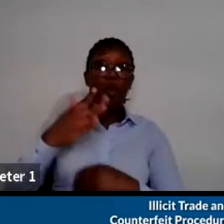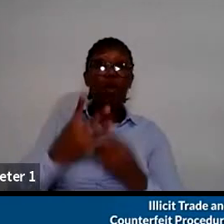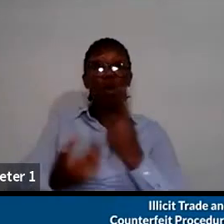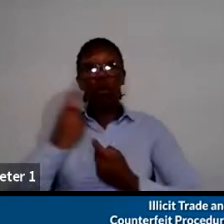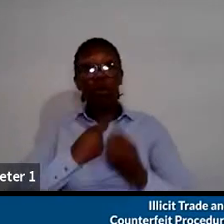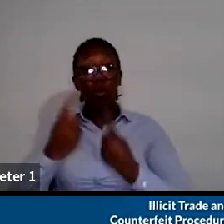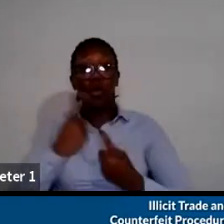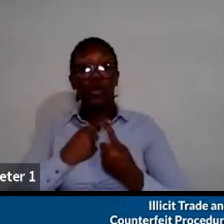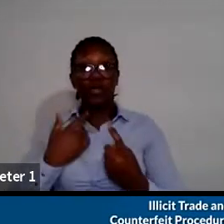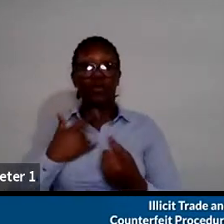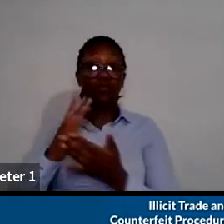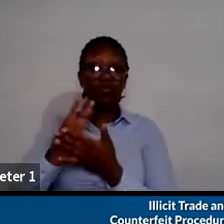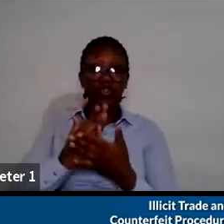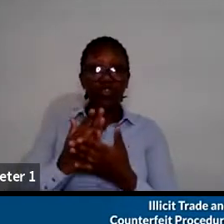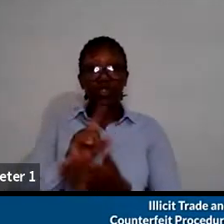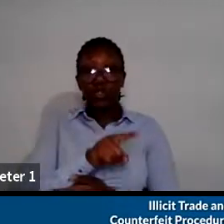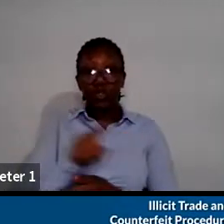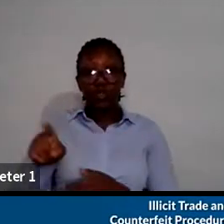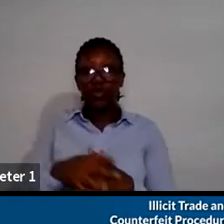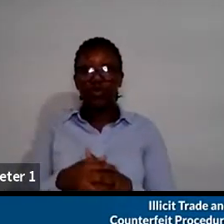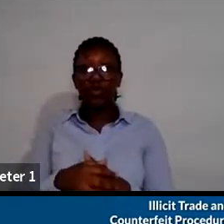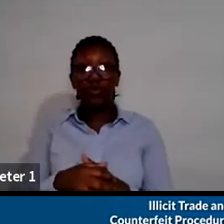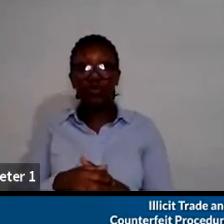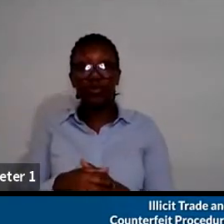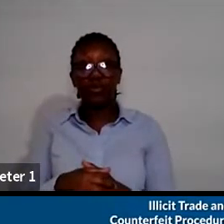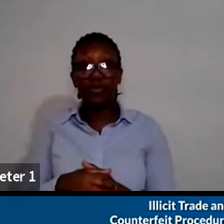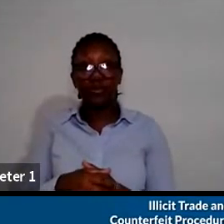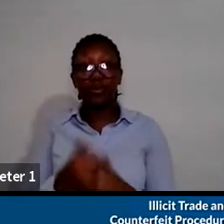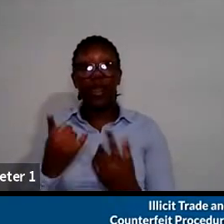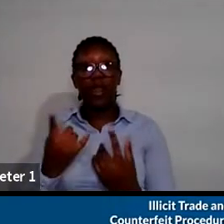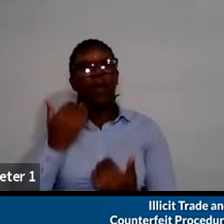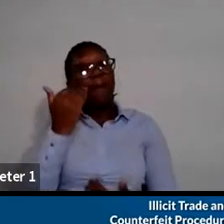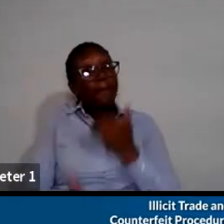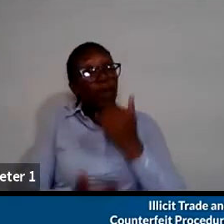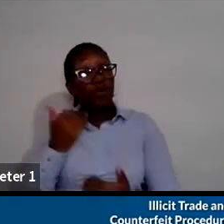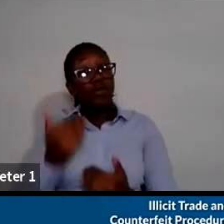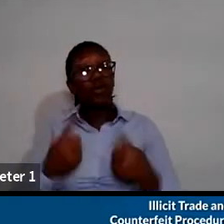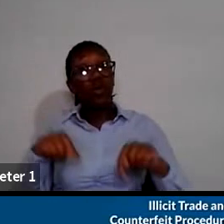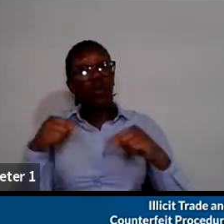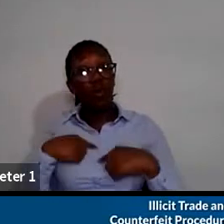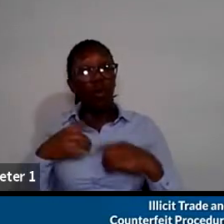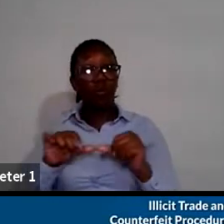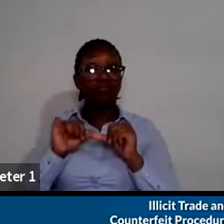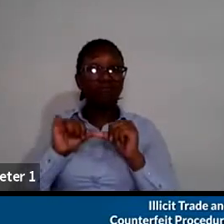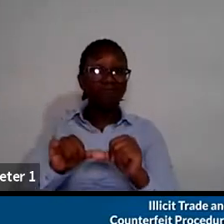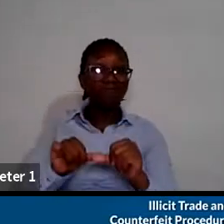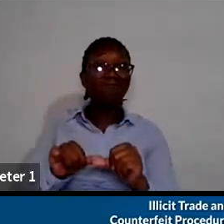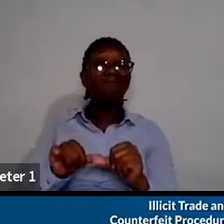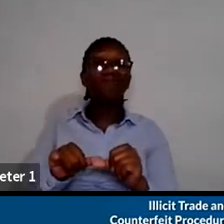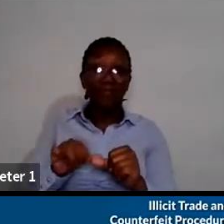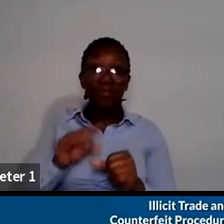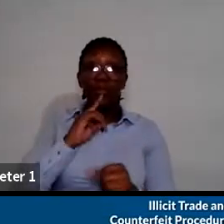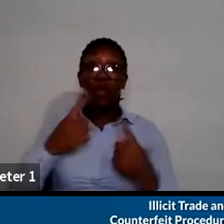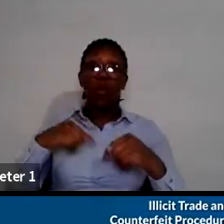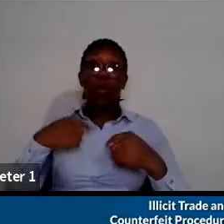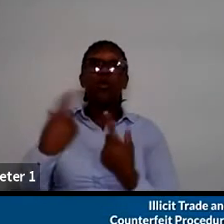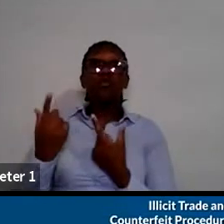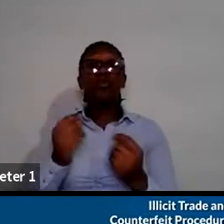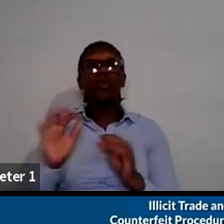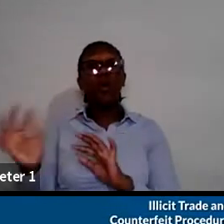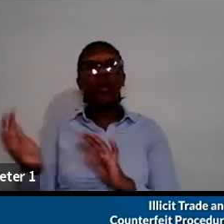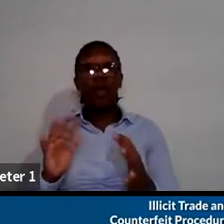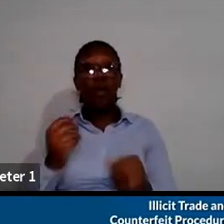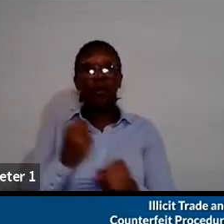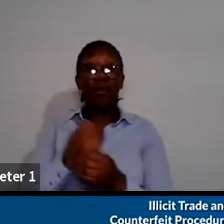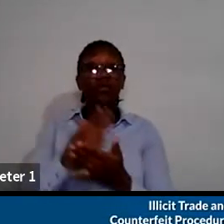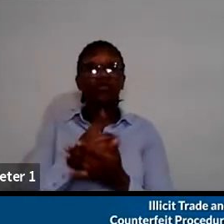you, colleagues and stakeholders, the process that you need to consider or need to go by for you to